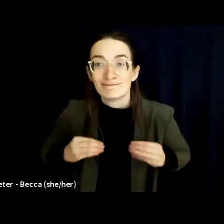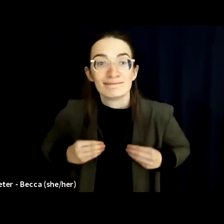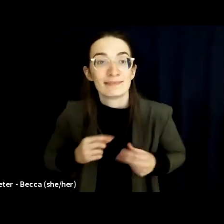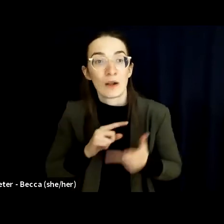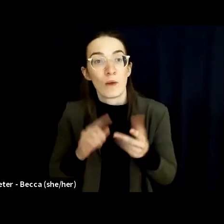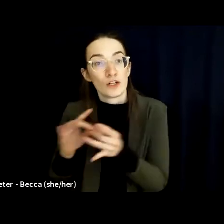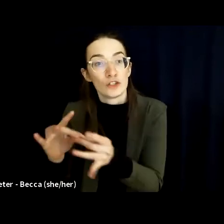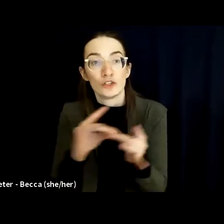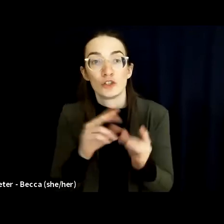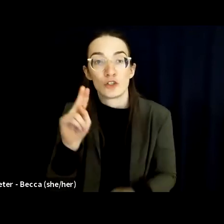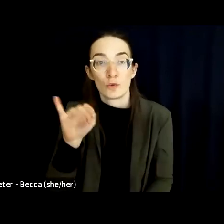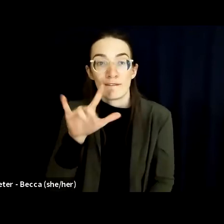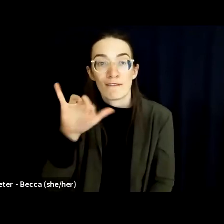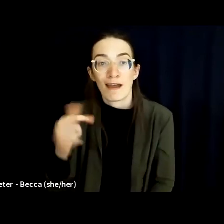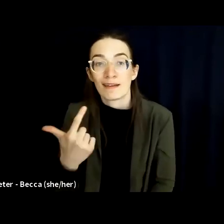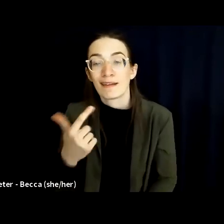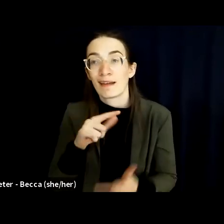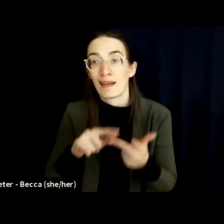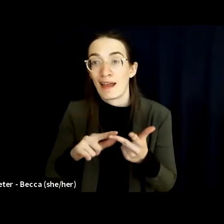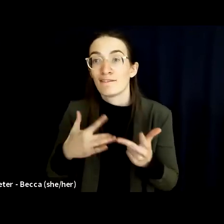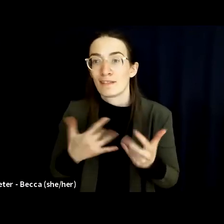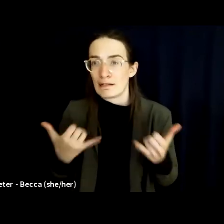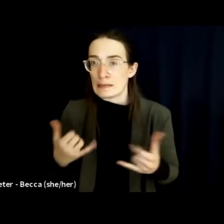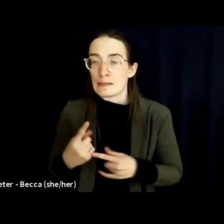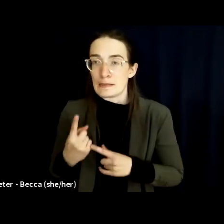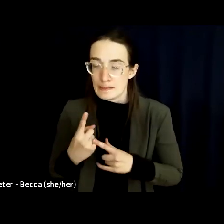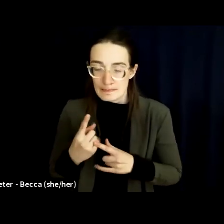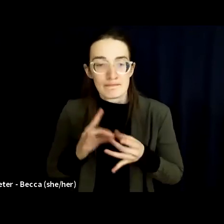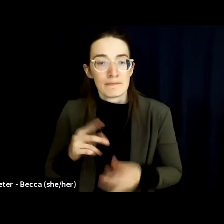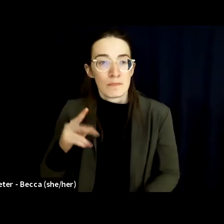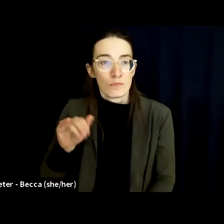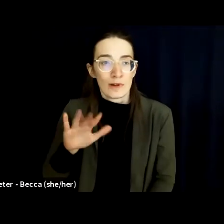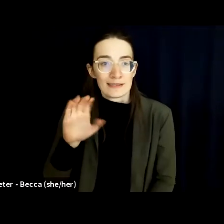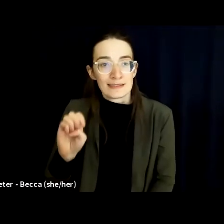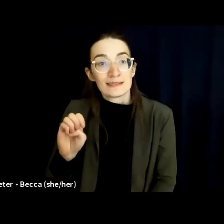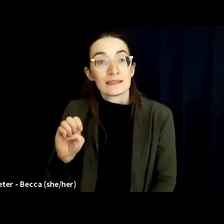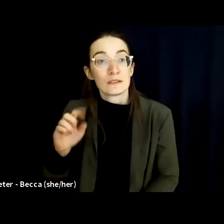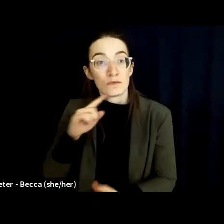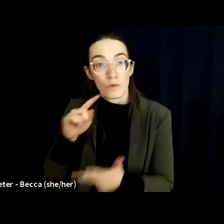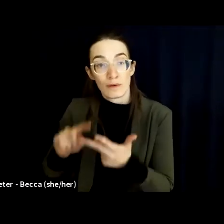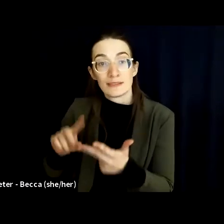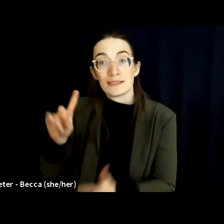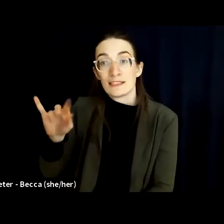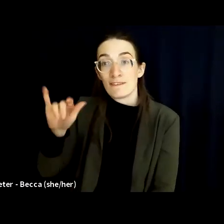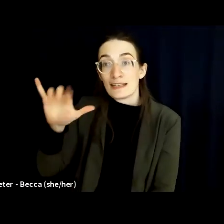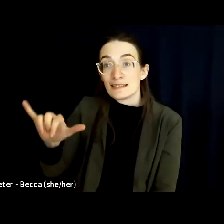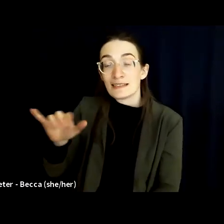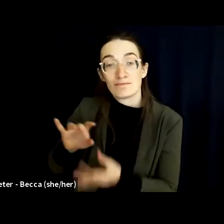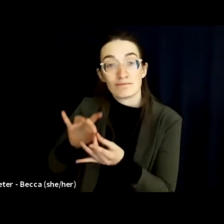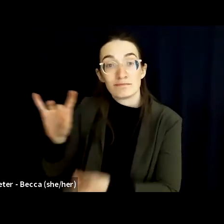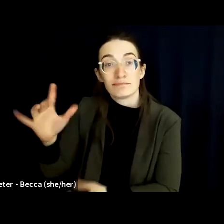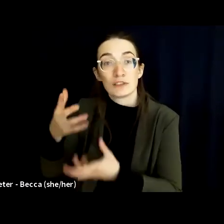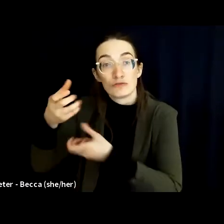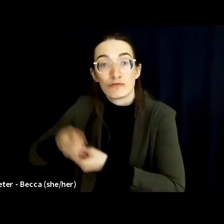and I also want to feel presence with that dimension. In terms of like divinity, I would like to feel more trust and be